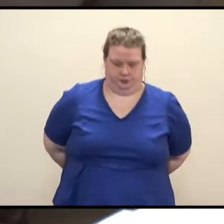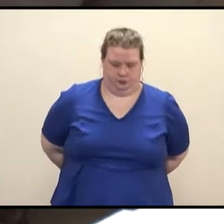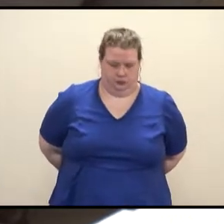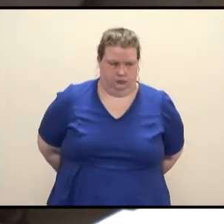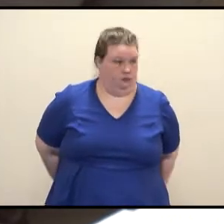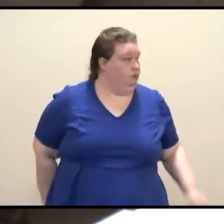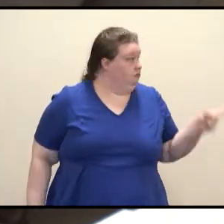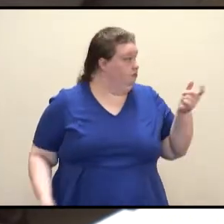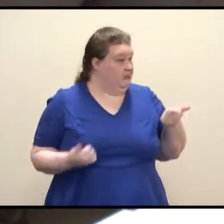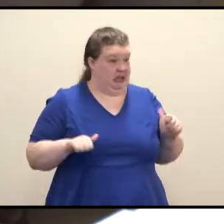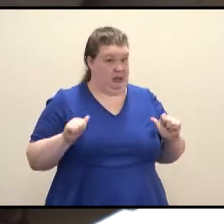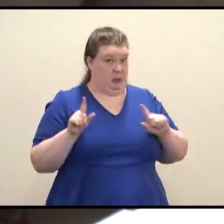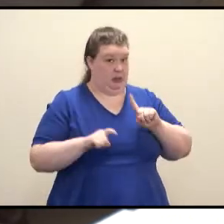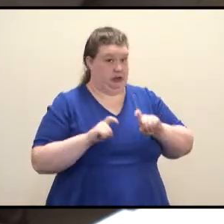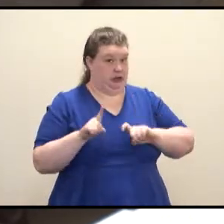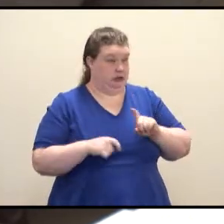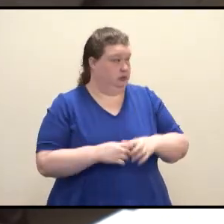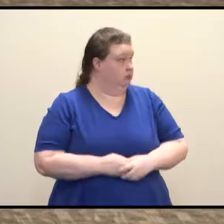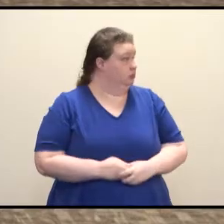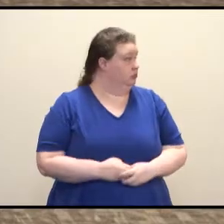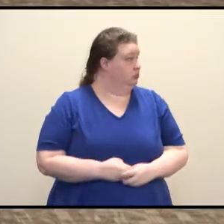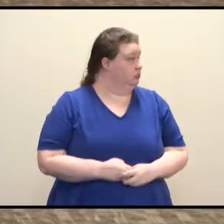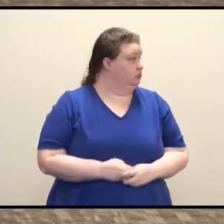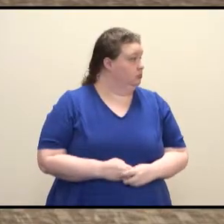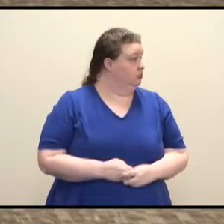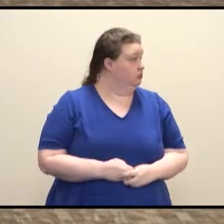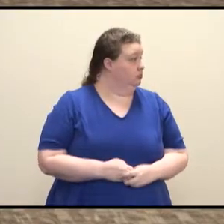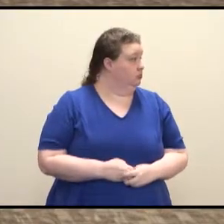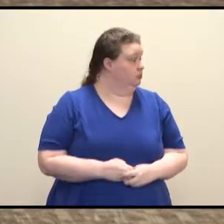Are there any questions?